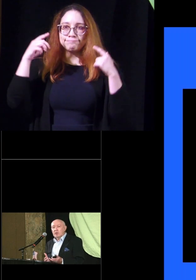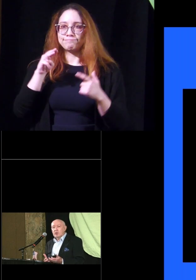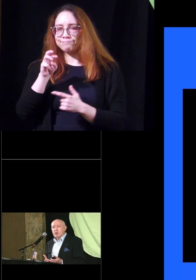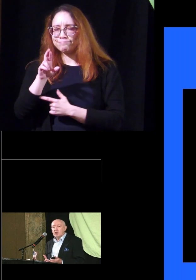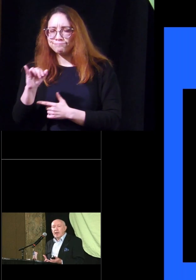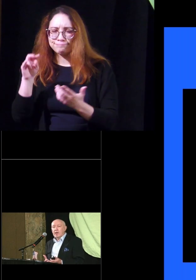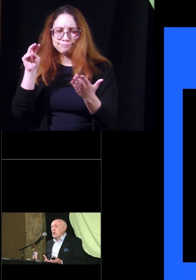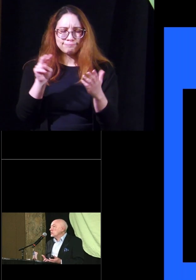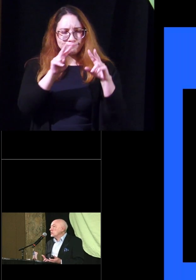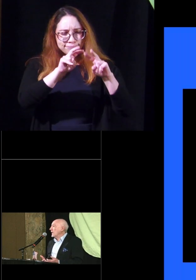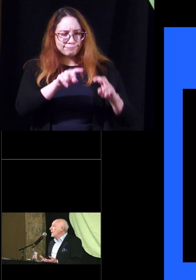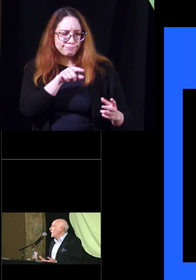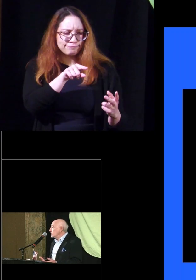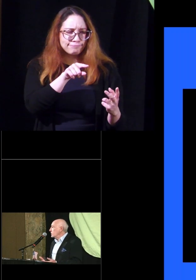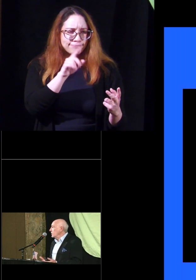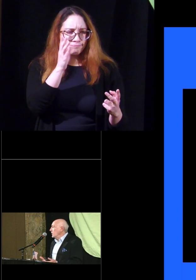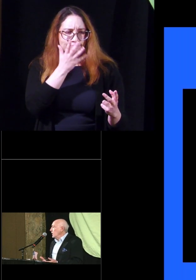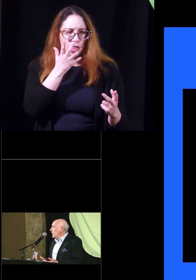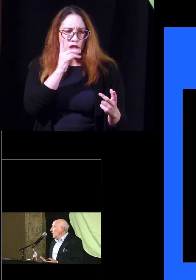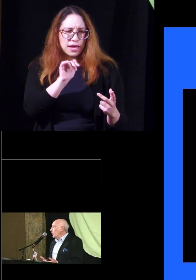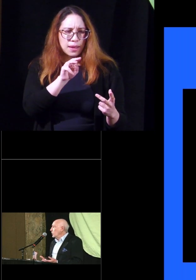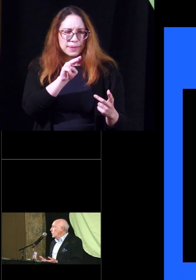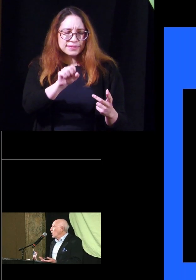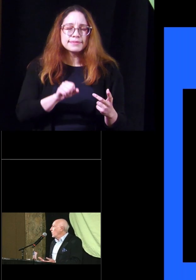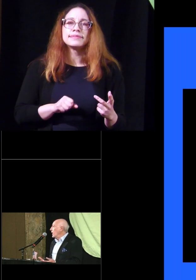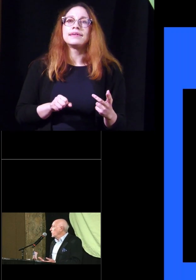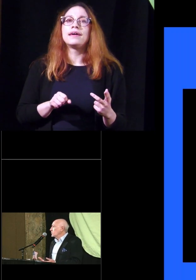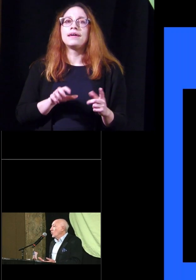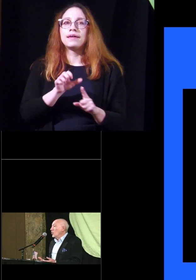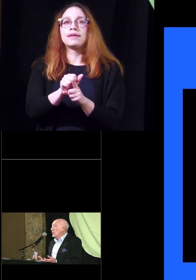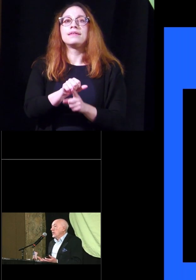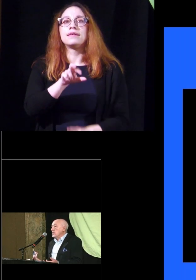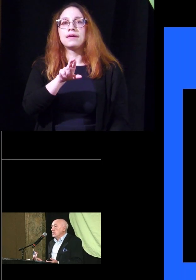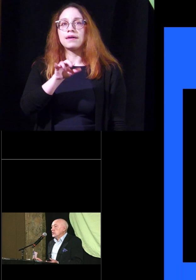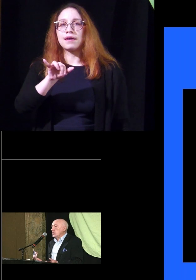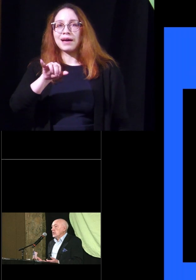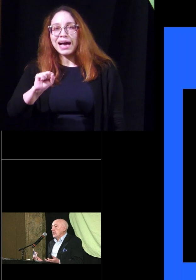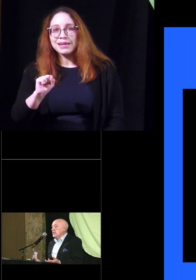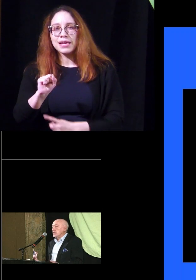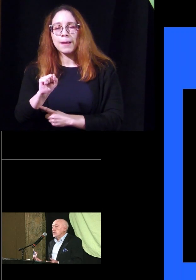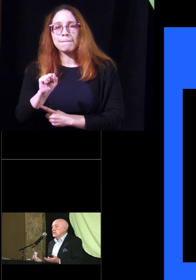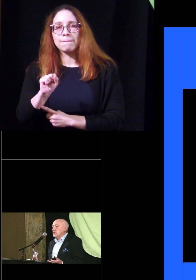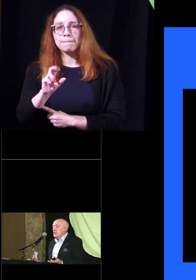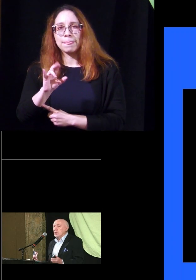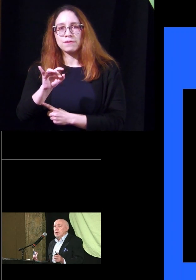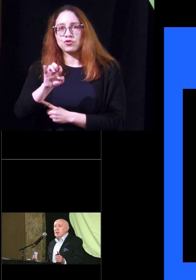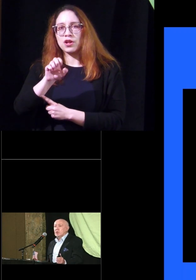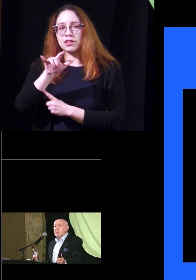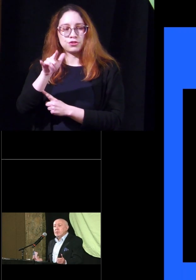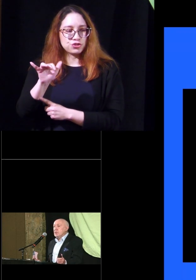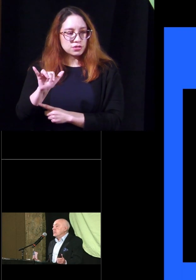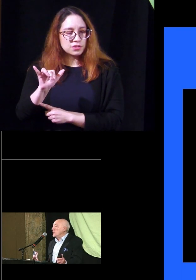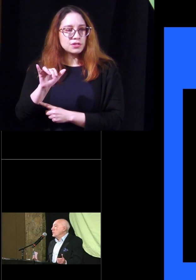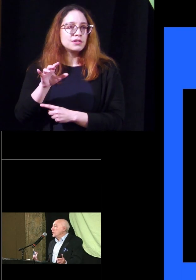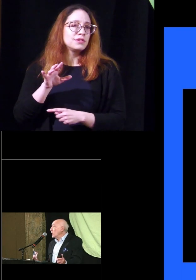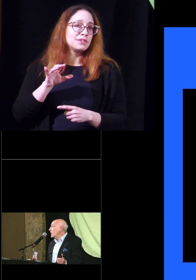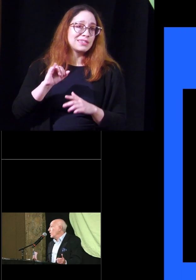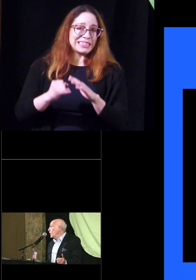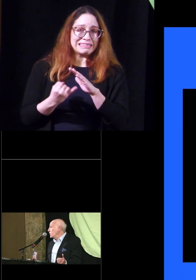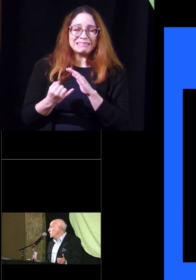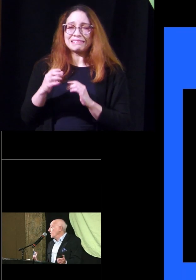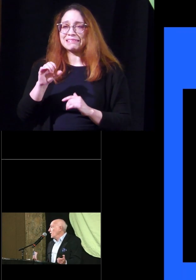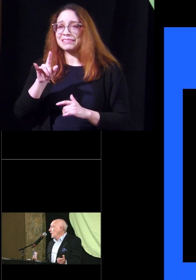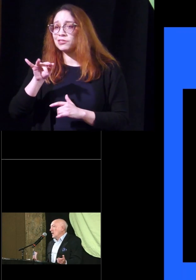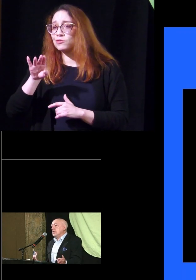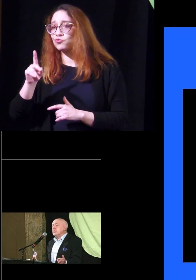at the scan and says, your scan looks like MS. And we call it RIS, or radiologically isolated syndrome. So that may be the very beginning